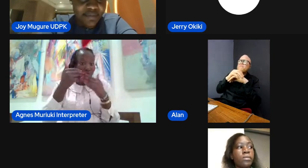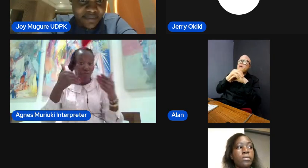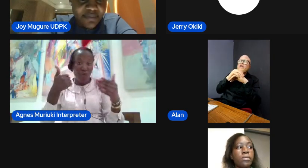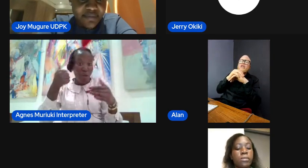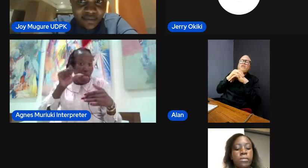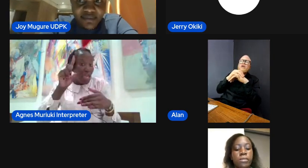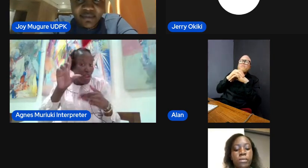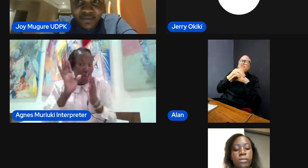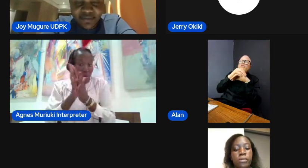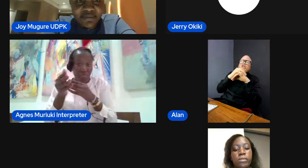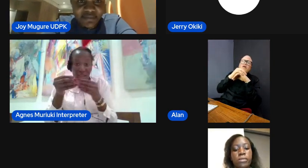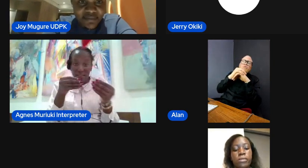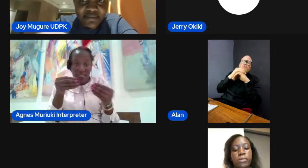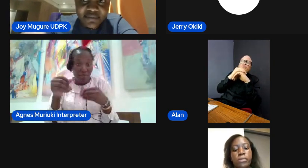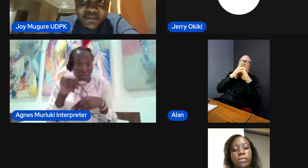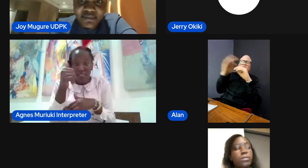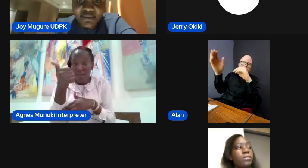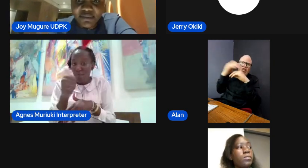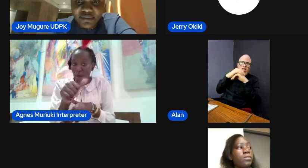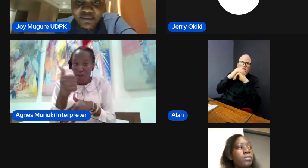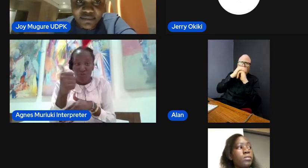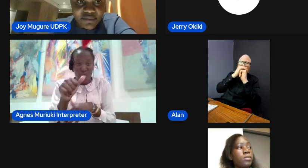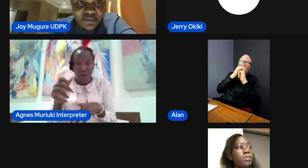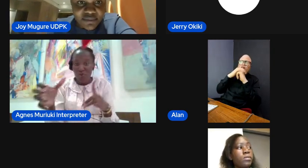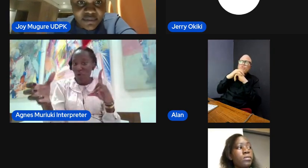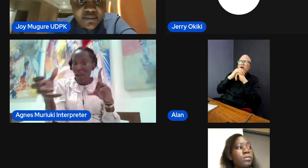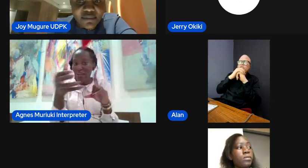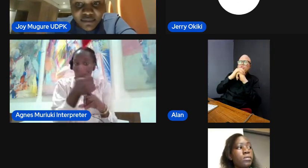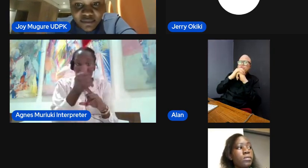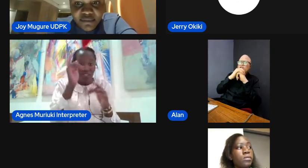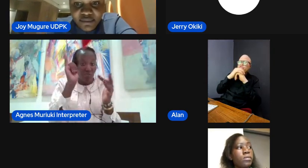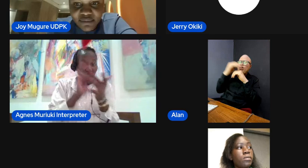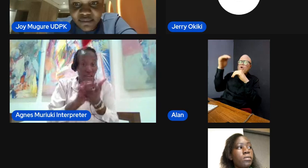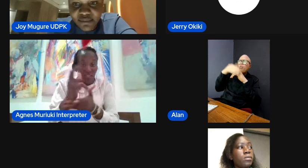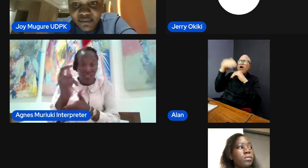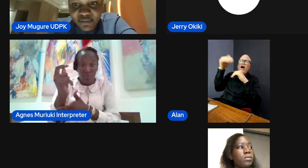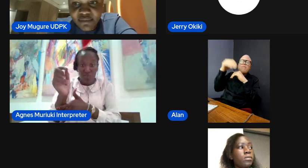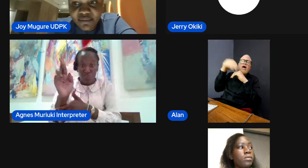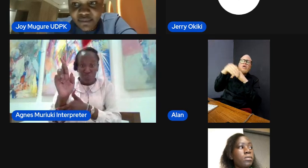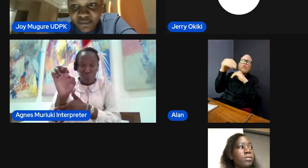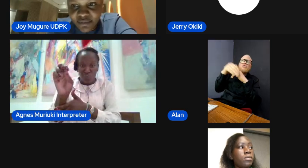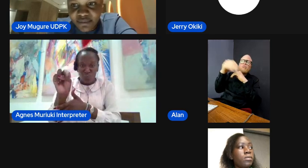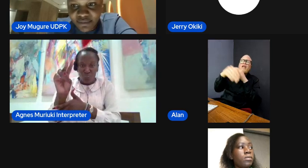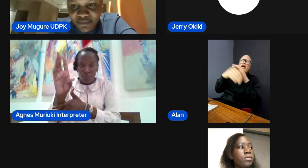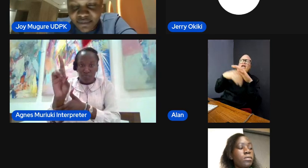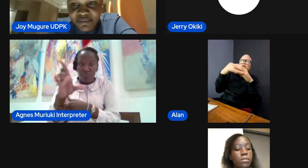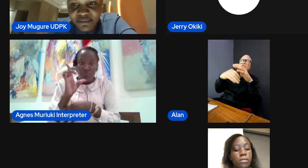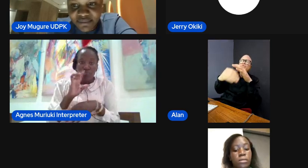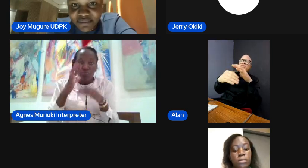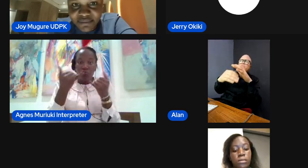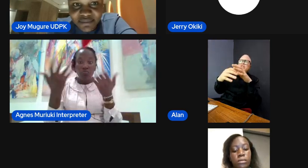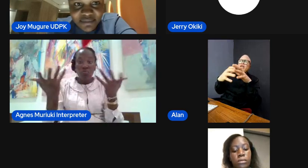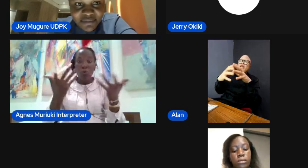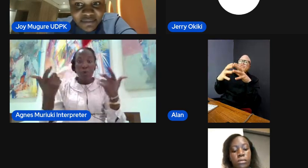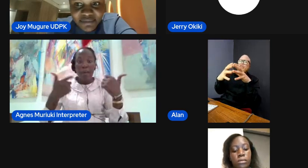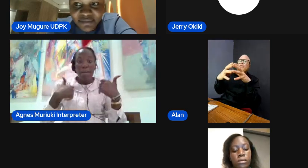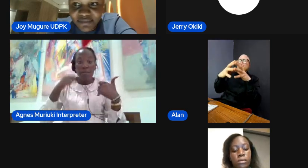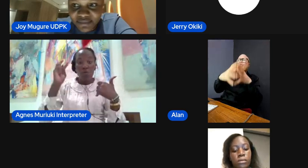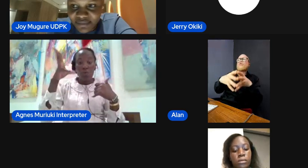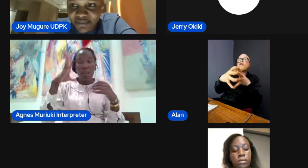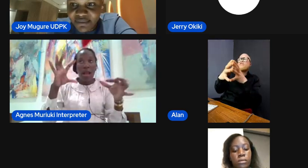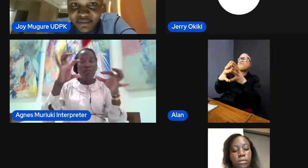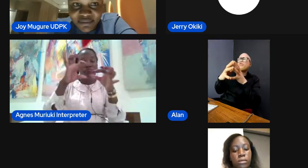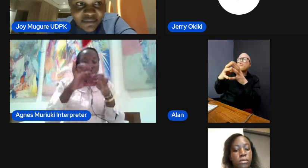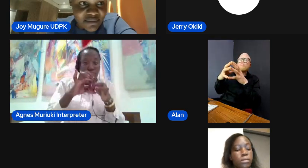on. But then, before they jump onto that particular trend, you have to ask yourself, where am I going to plug into this particular trend?